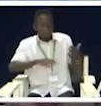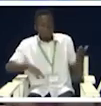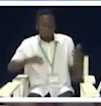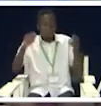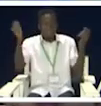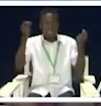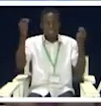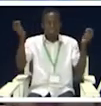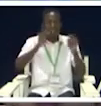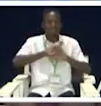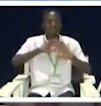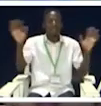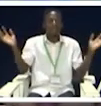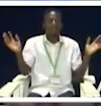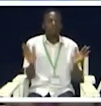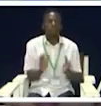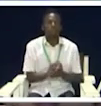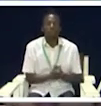hallelujah.